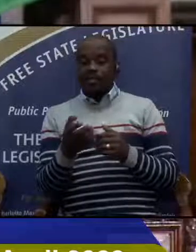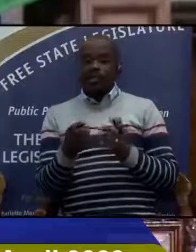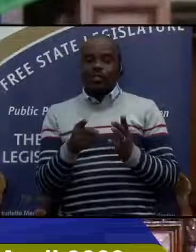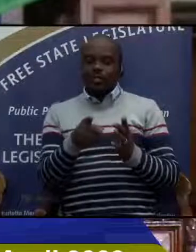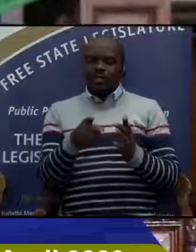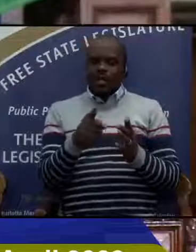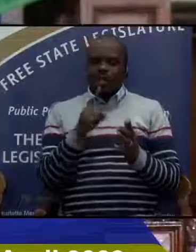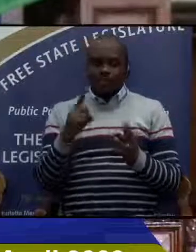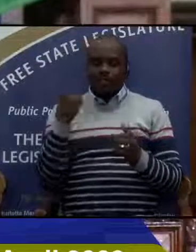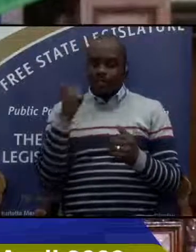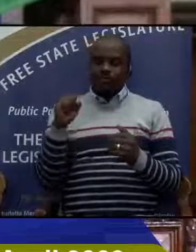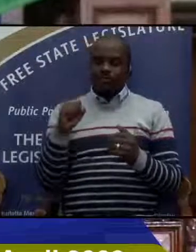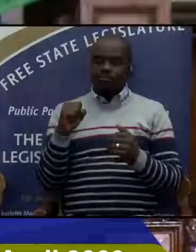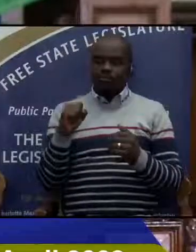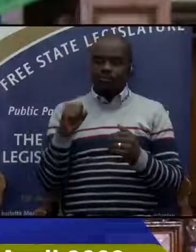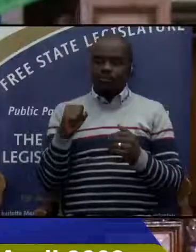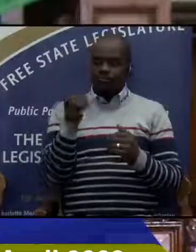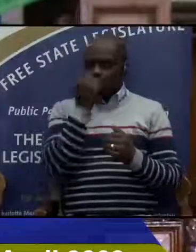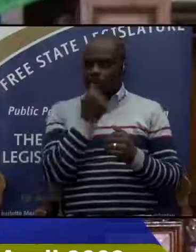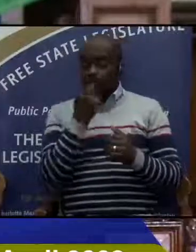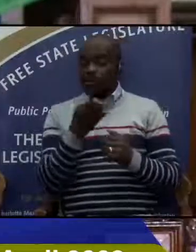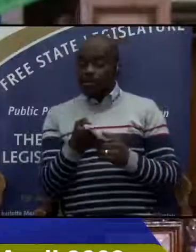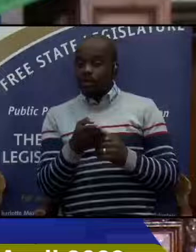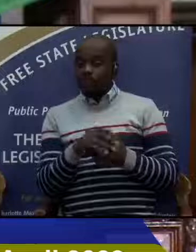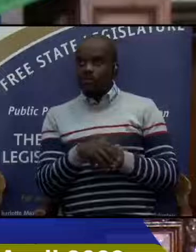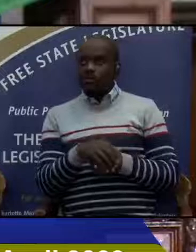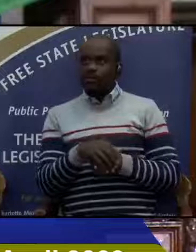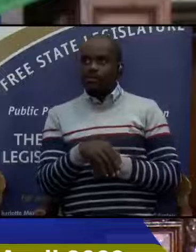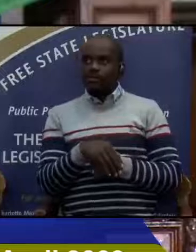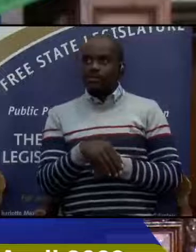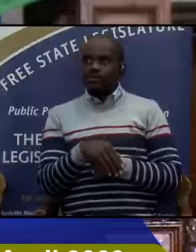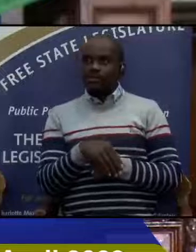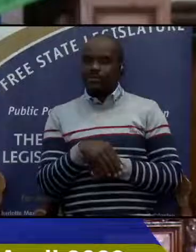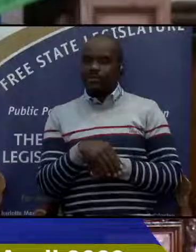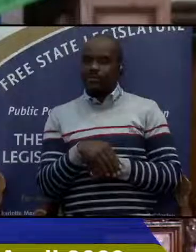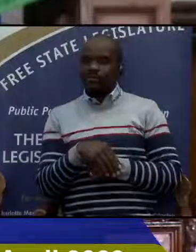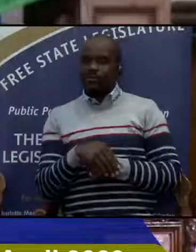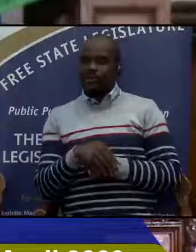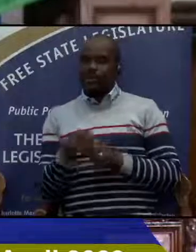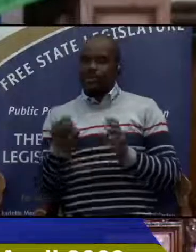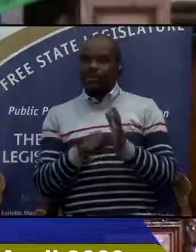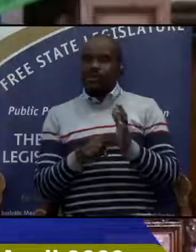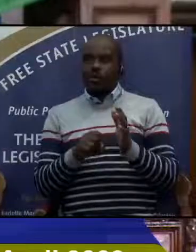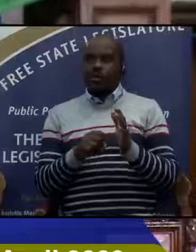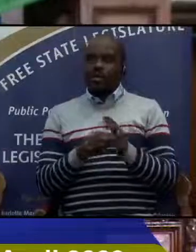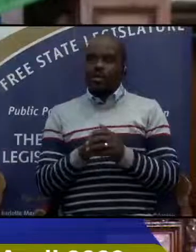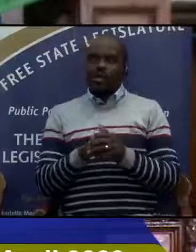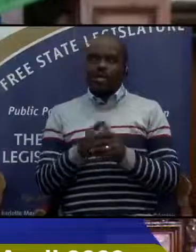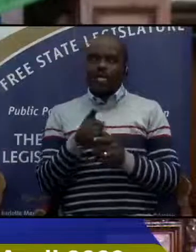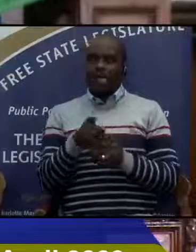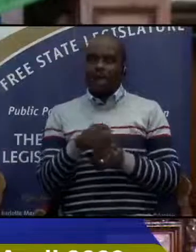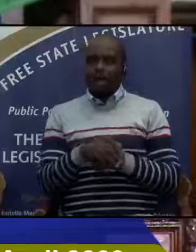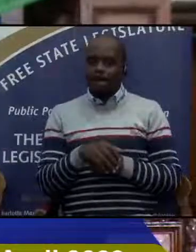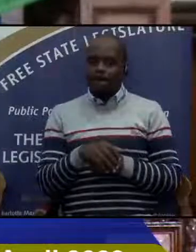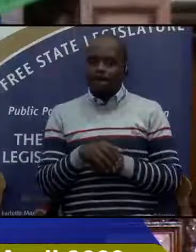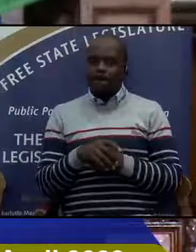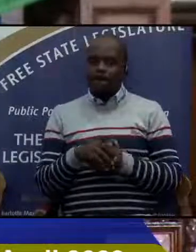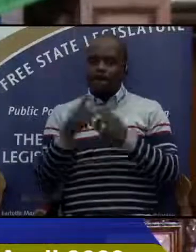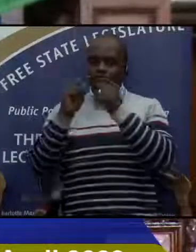withdraw the statement that talks about Honourable Shabalala. I withdraw that.